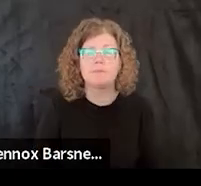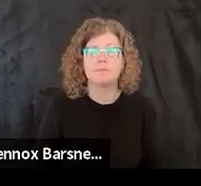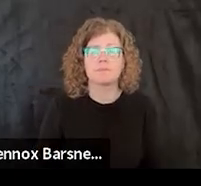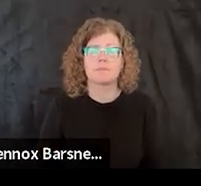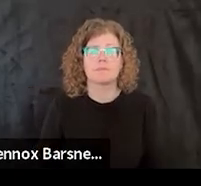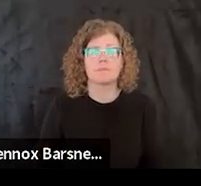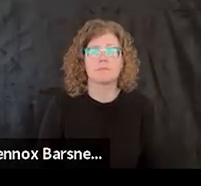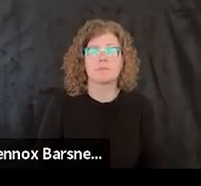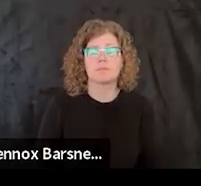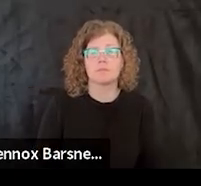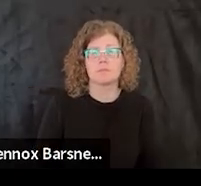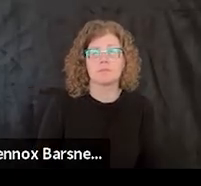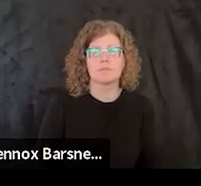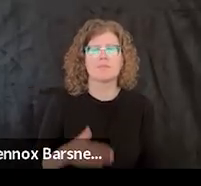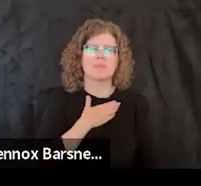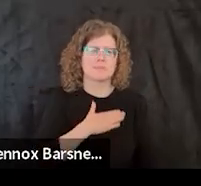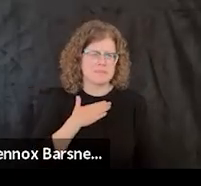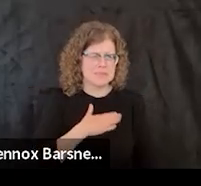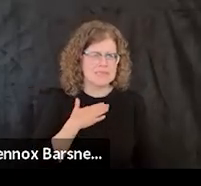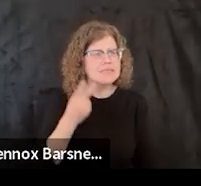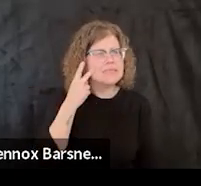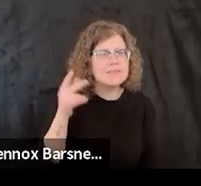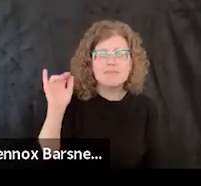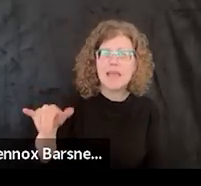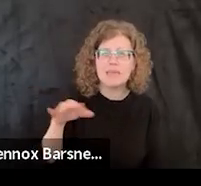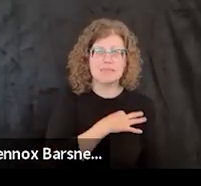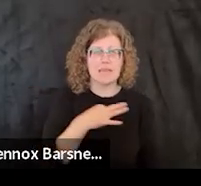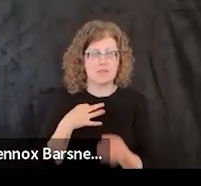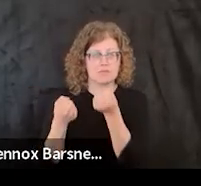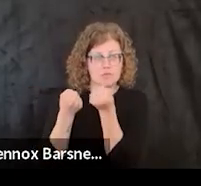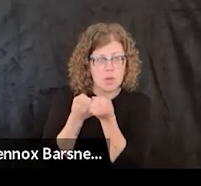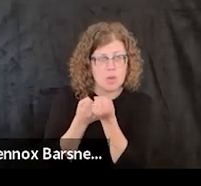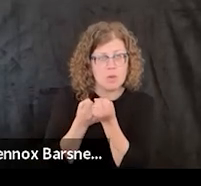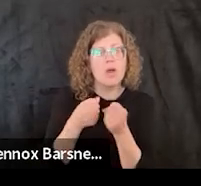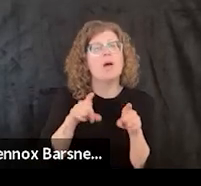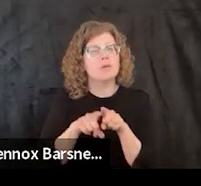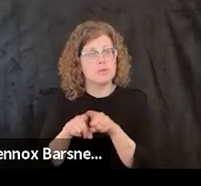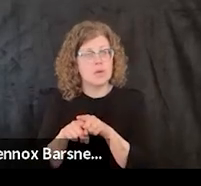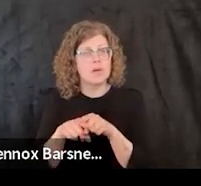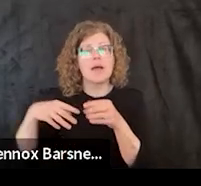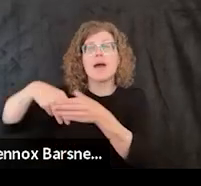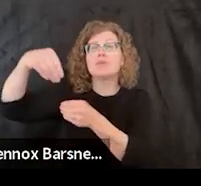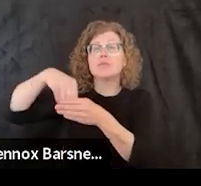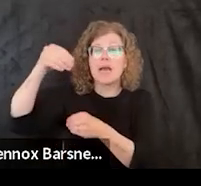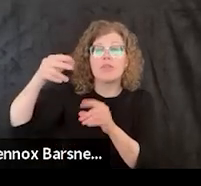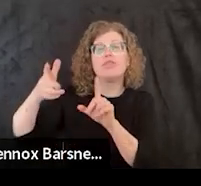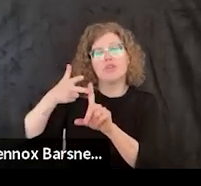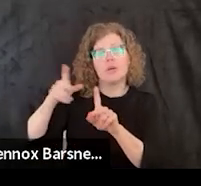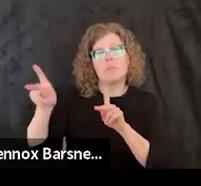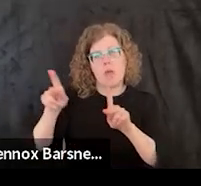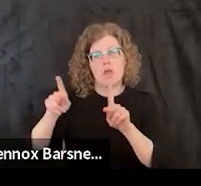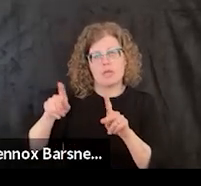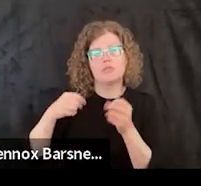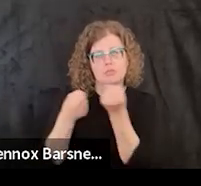Please note, these options for staff support and outside support or paid assistance are not mutually